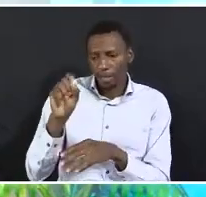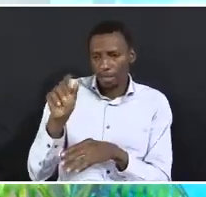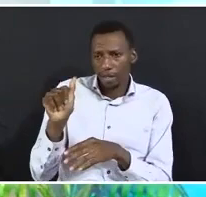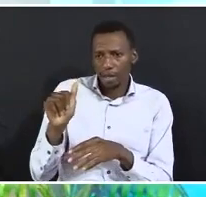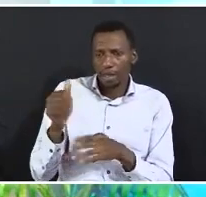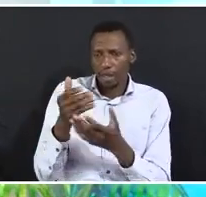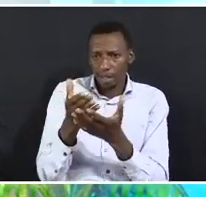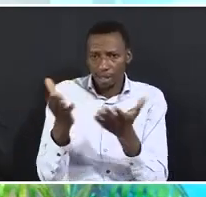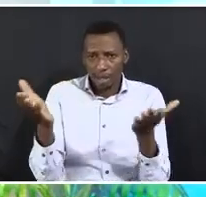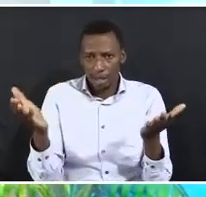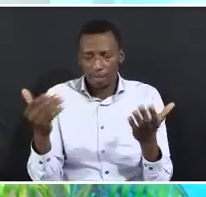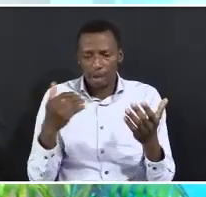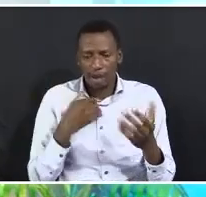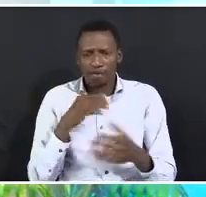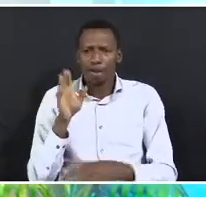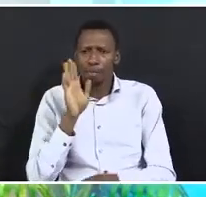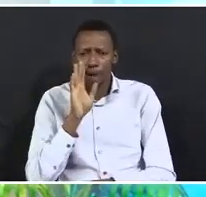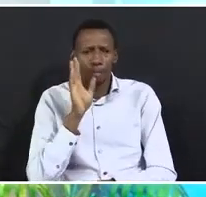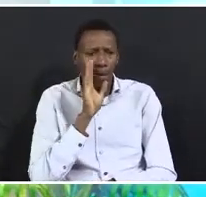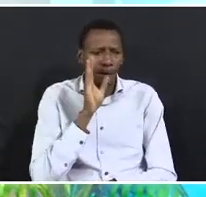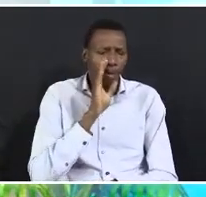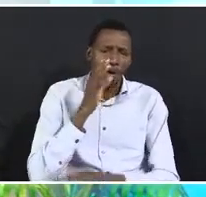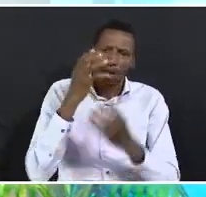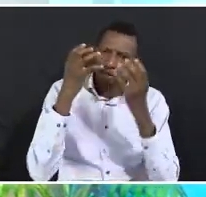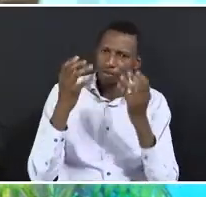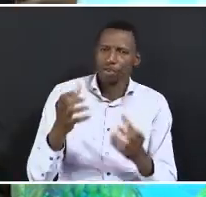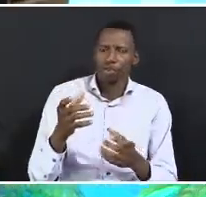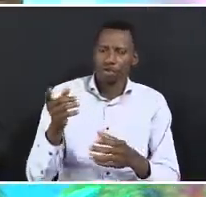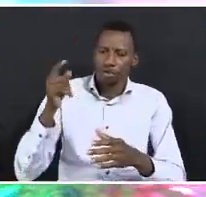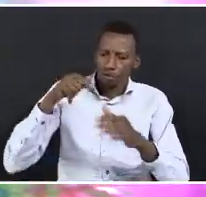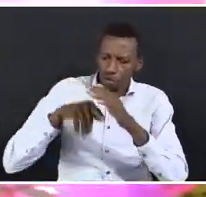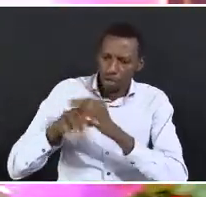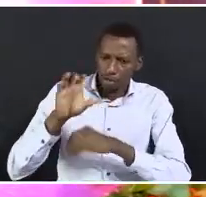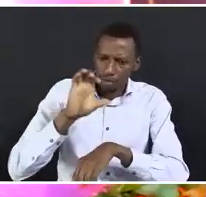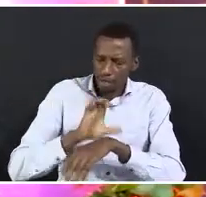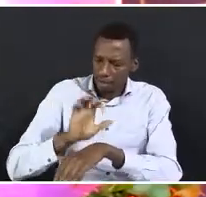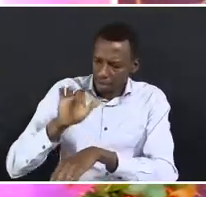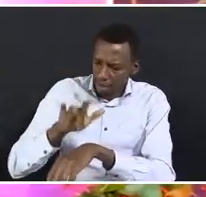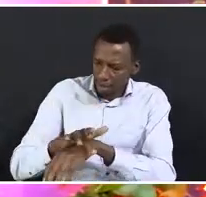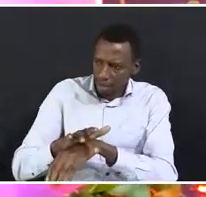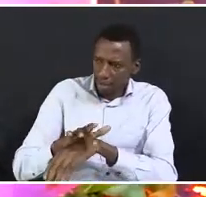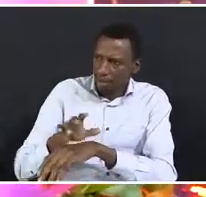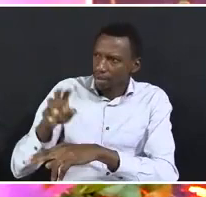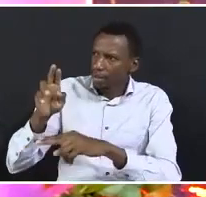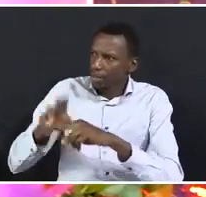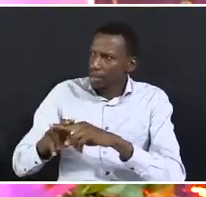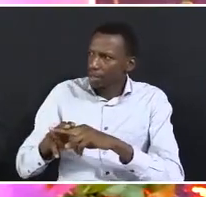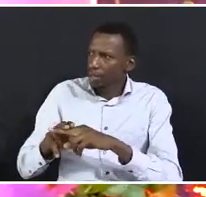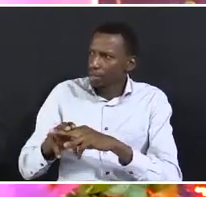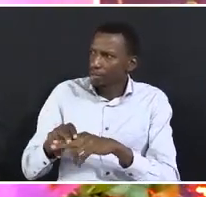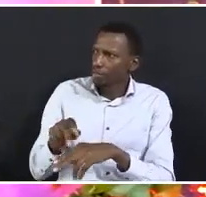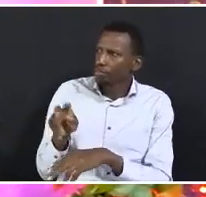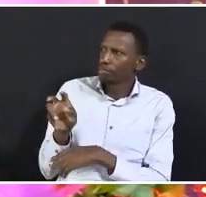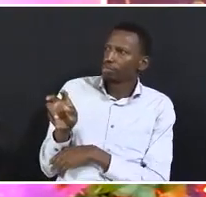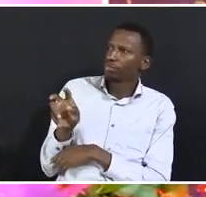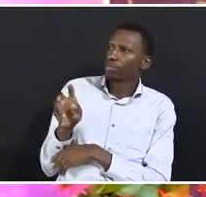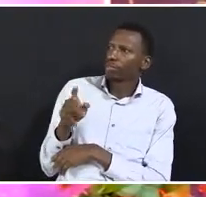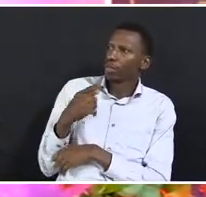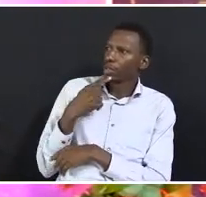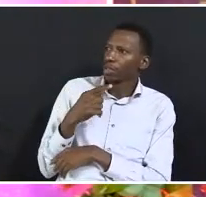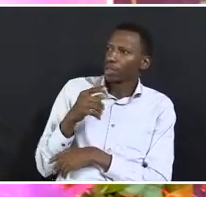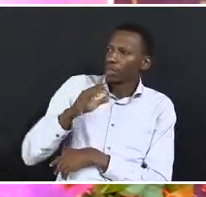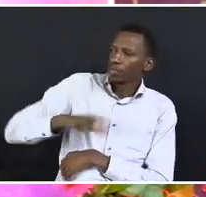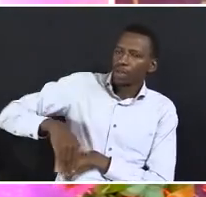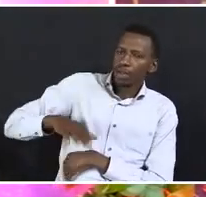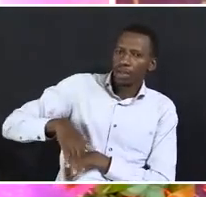gossipers. You come to church early, you sit at the corner, then you look at those who come late, then you say, "Zacchaeus